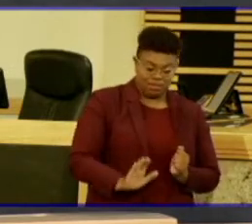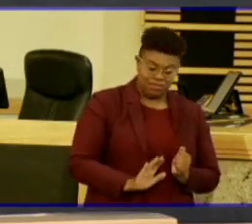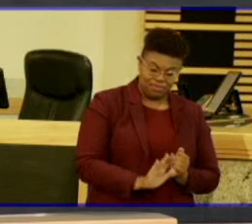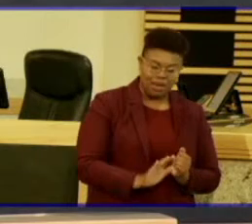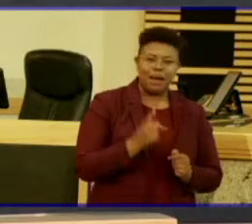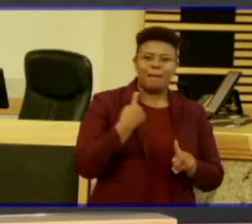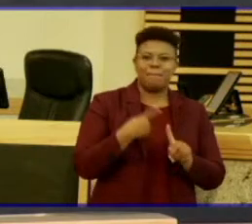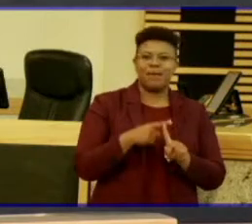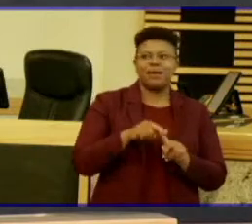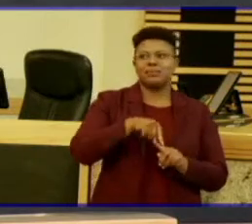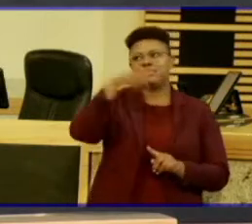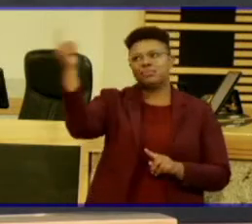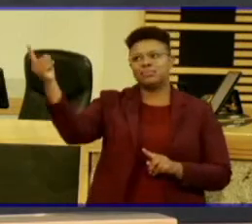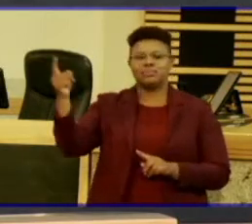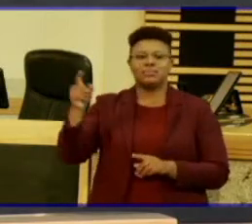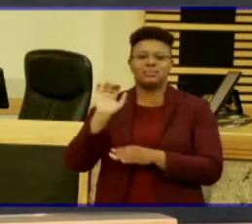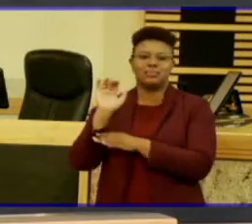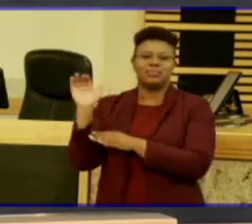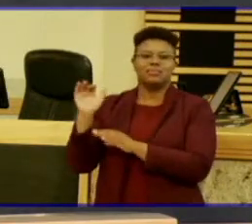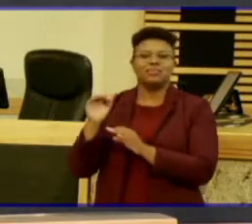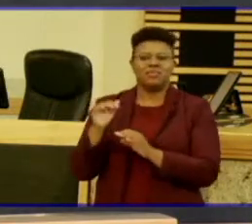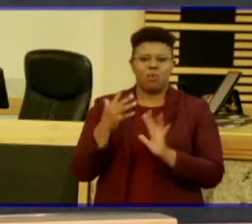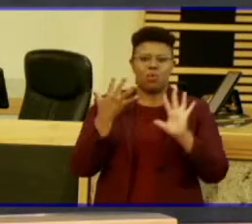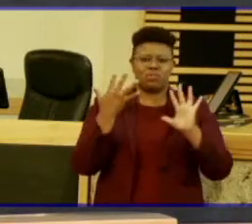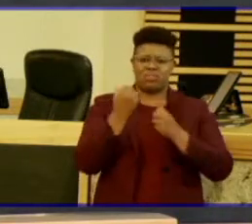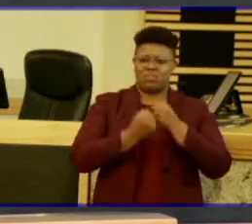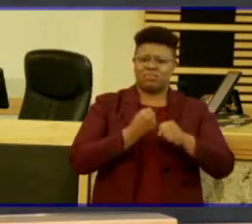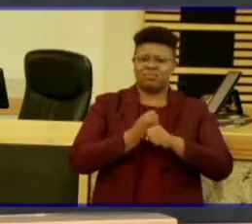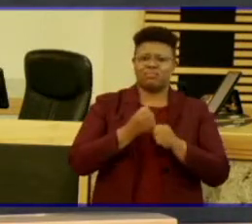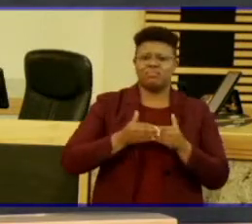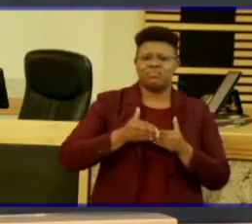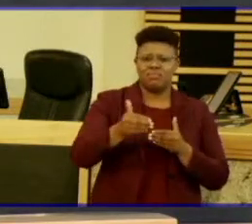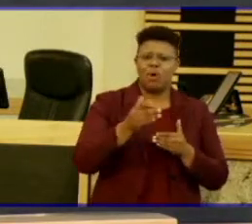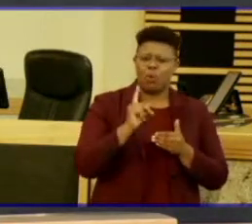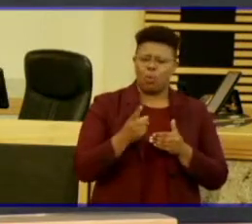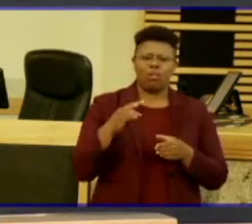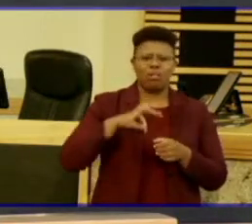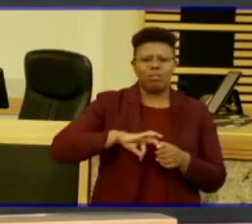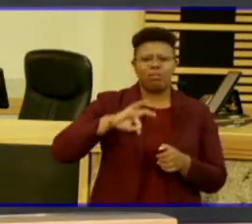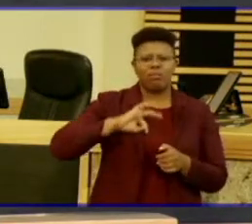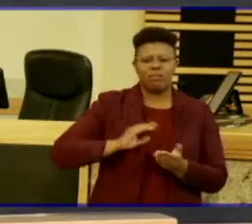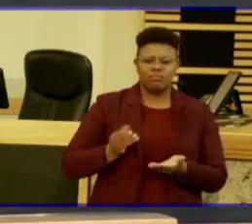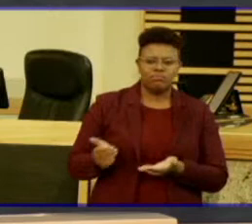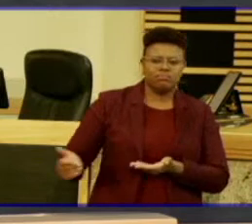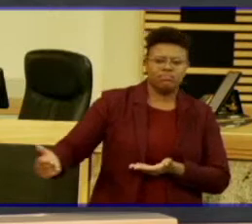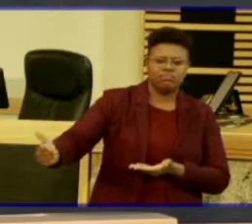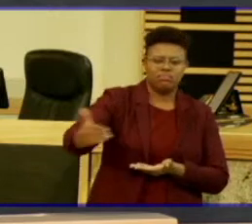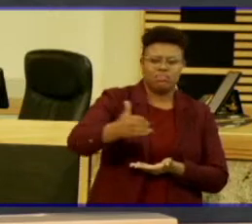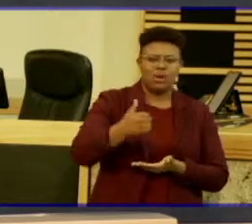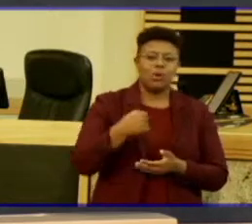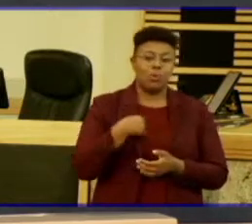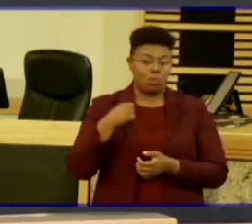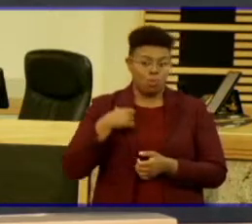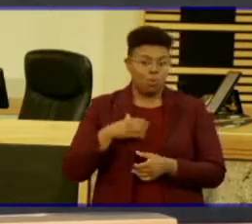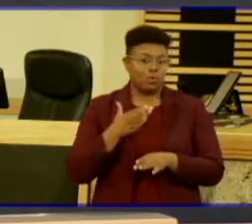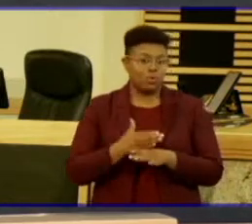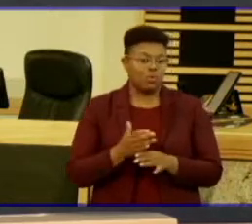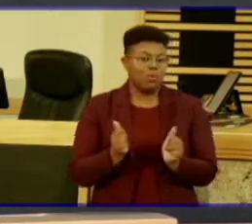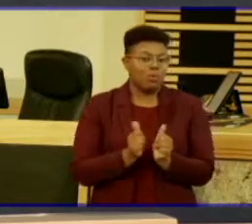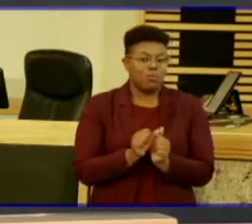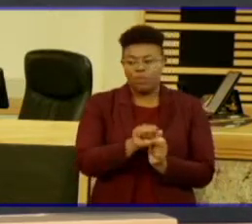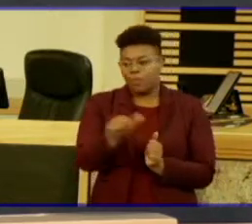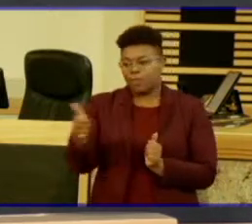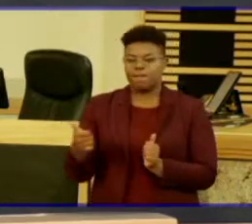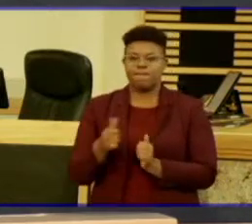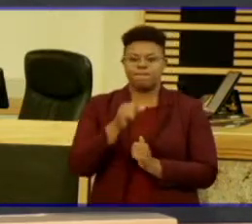over the next decade. We will be working with all partners, including relevant state-owned companies and the